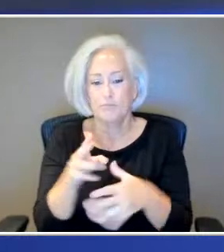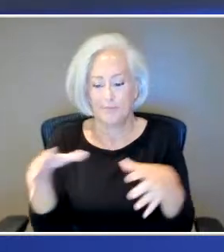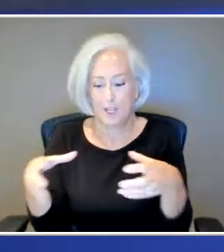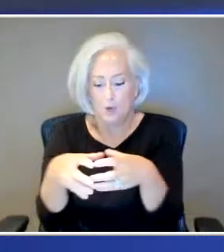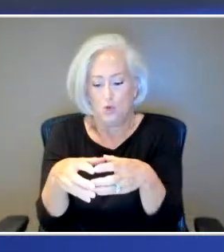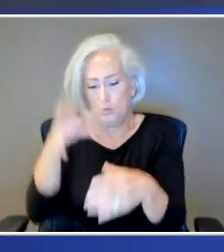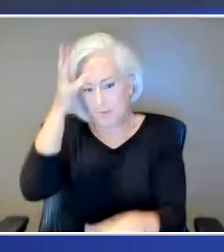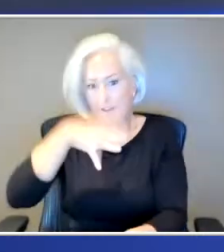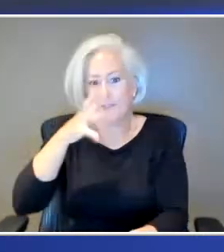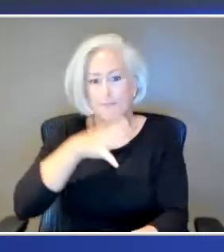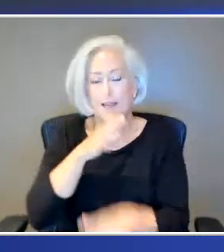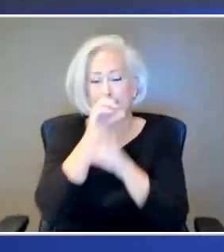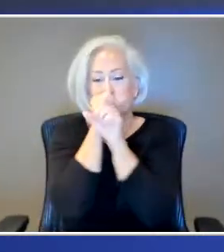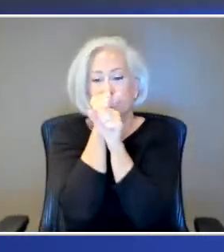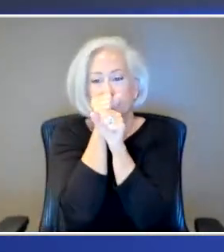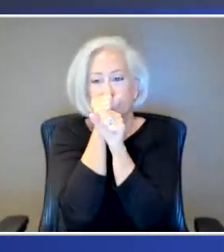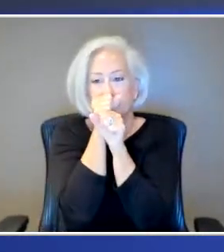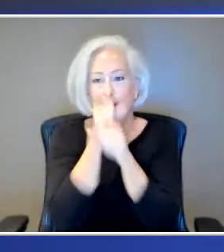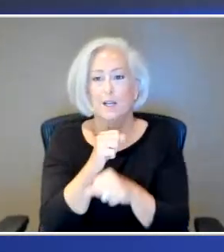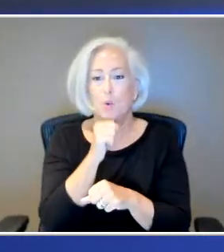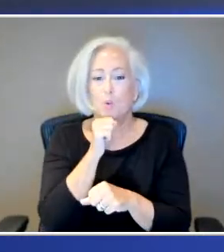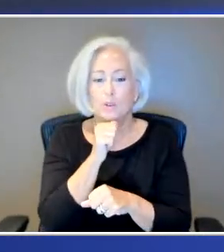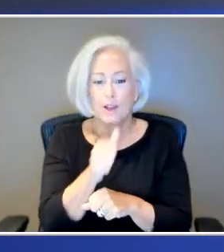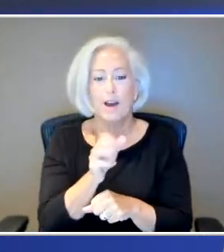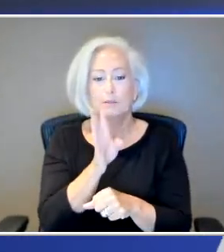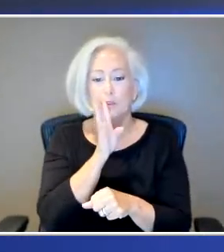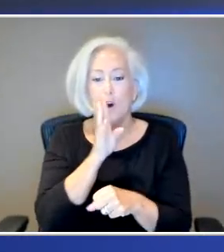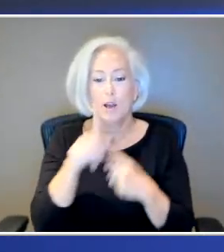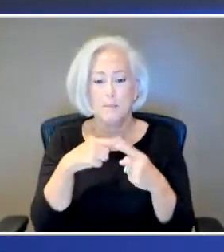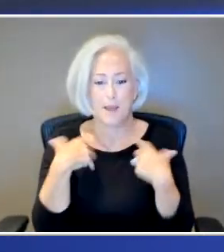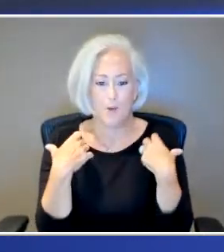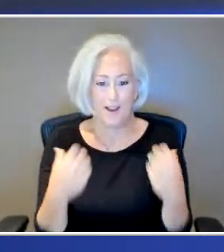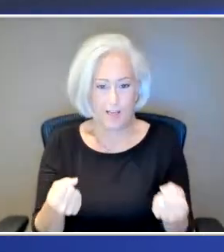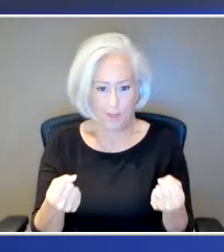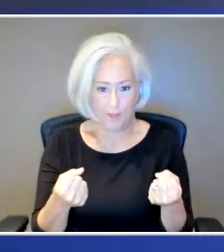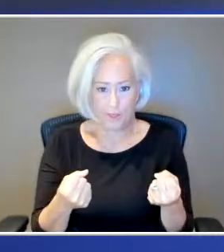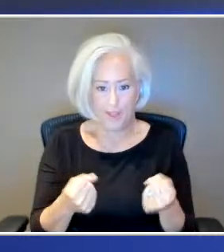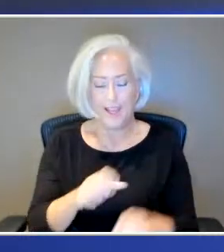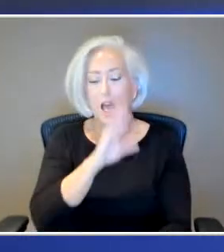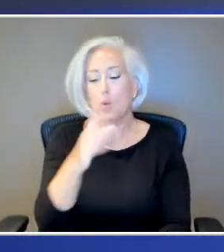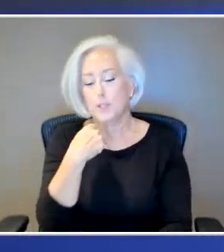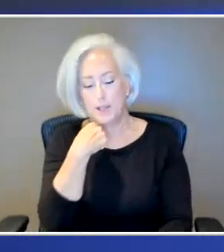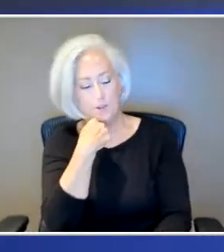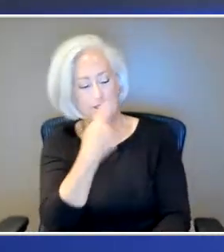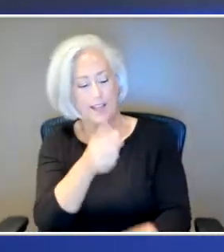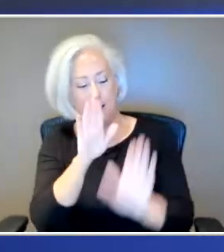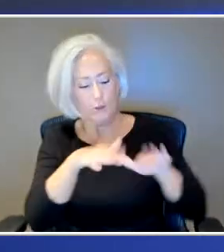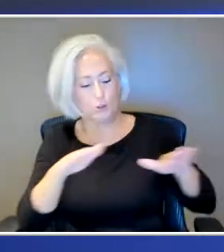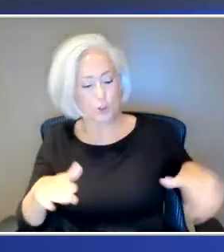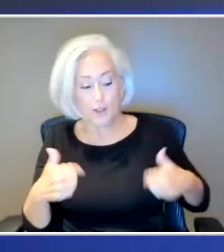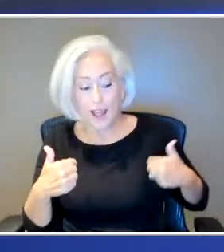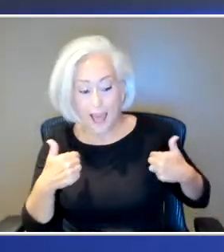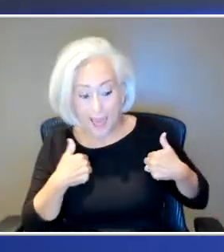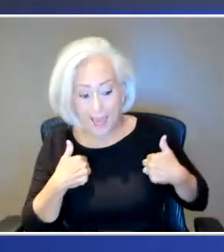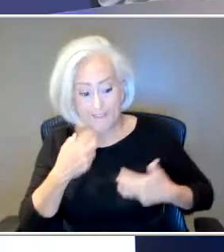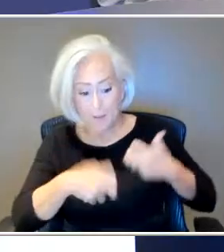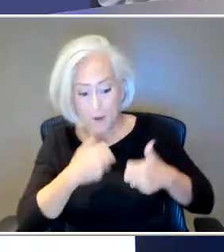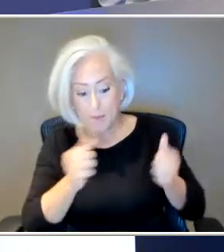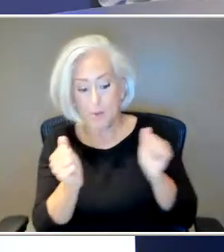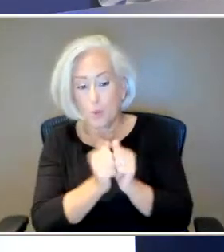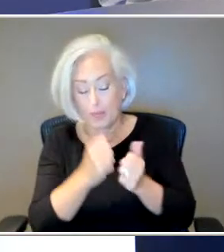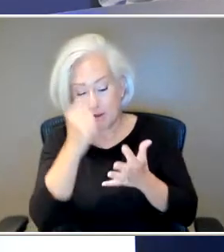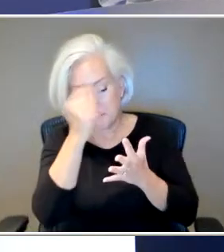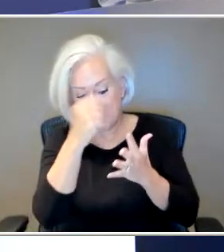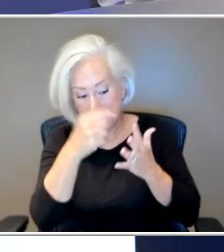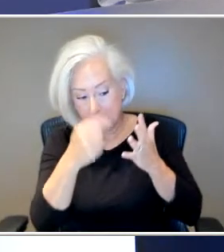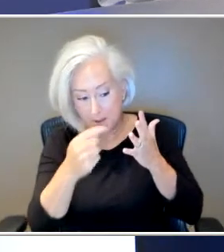don't talk about their health and would have never volunteered to their children, I had X, Y, or Z problem. So they don't know. So my grandfather died